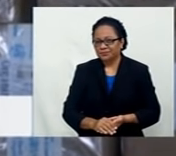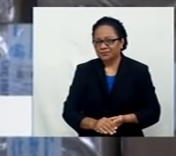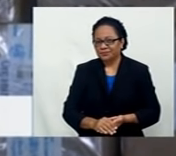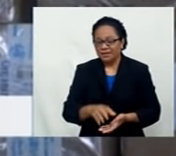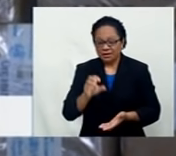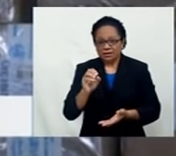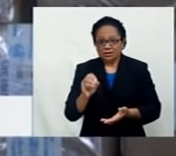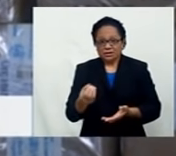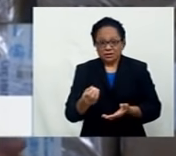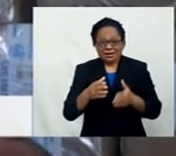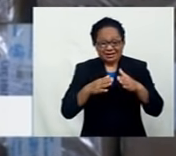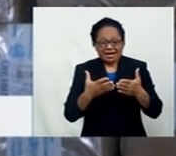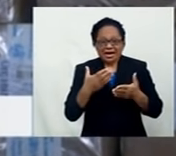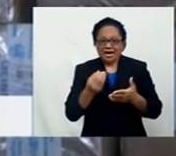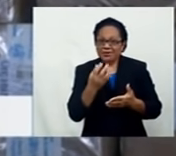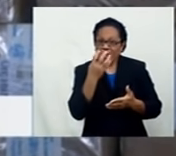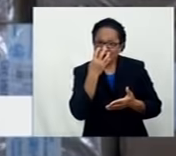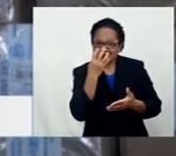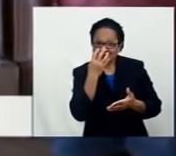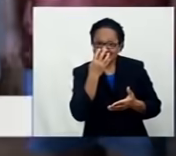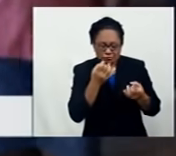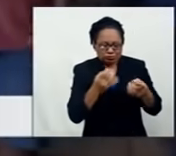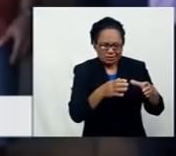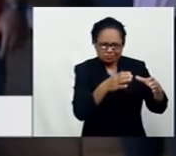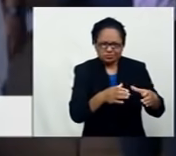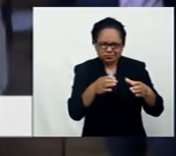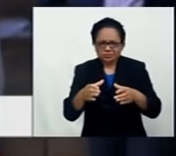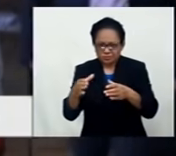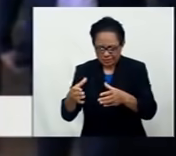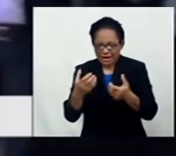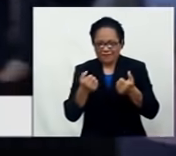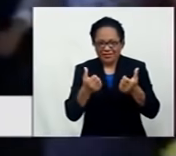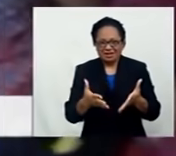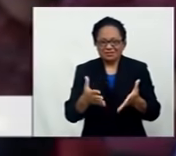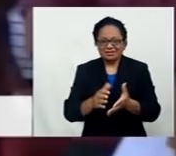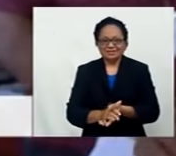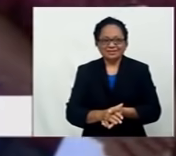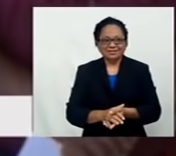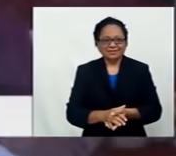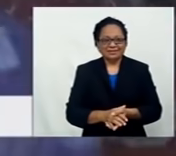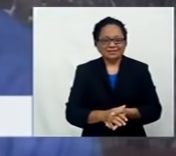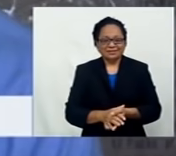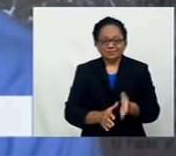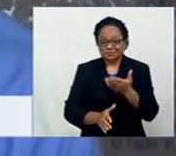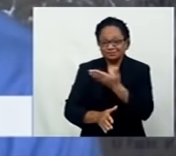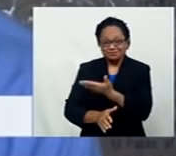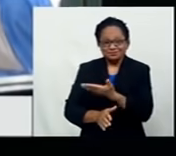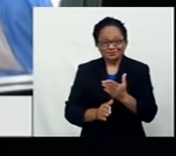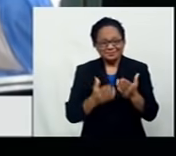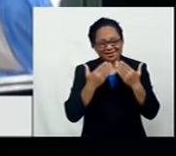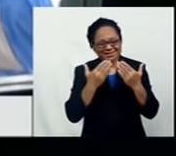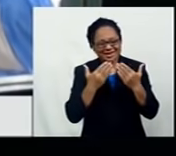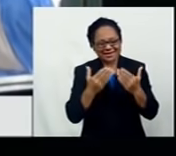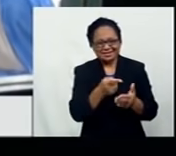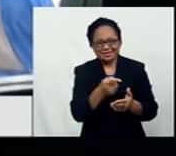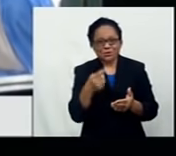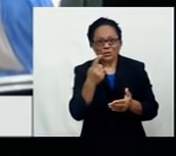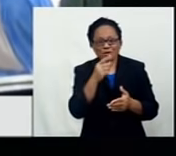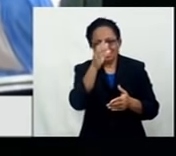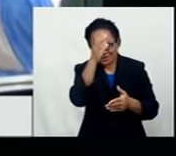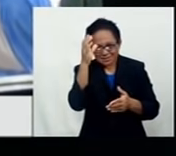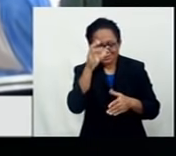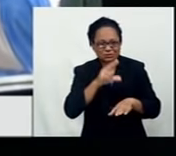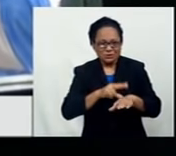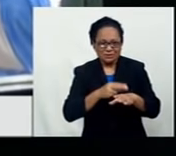oxygen readily available apart from the PPE. While commending the work done by frontliners, the World Health Organization highlighted that